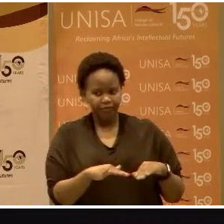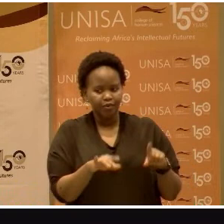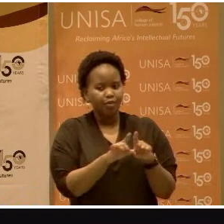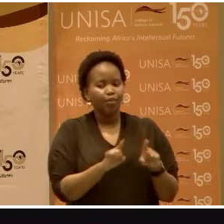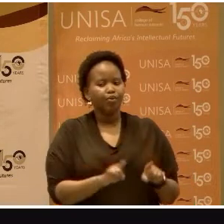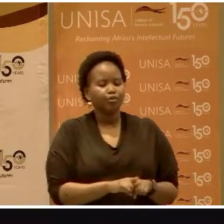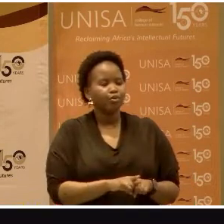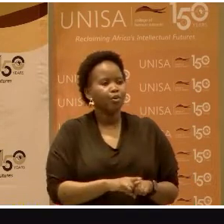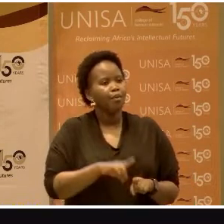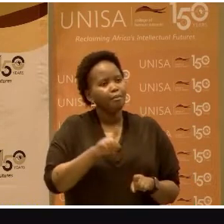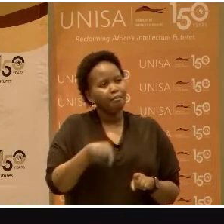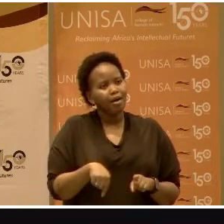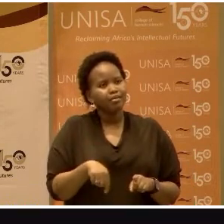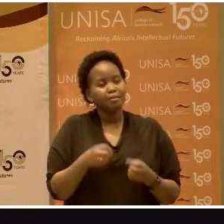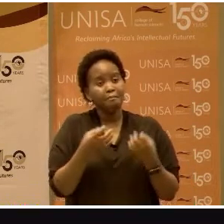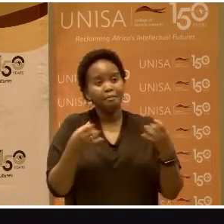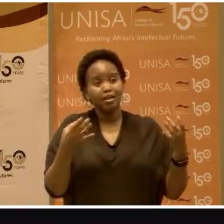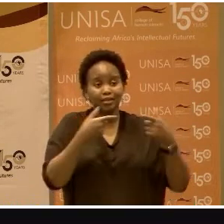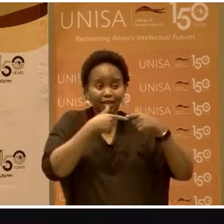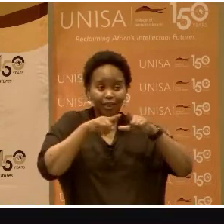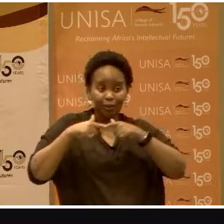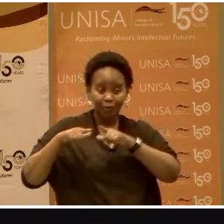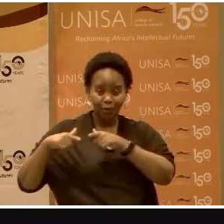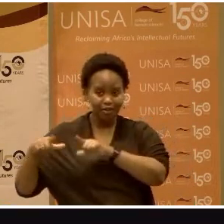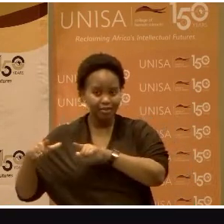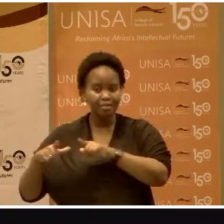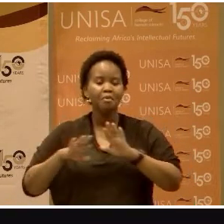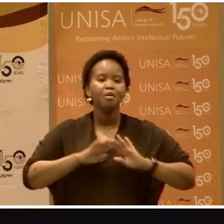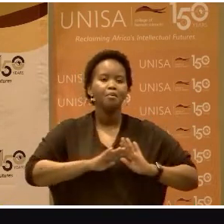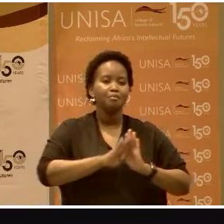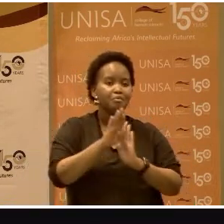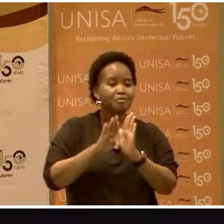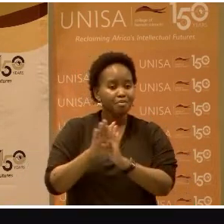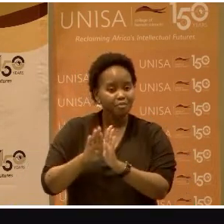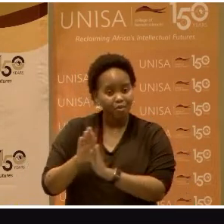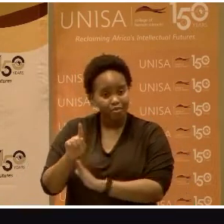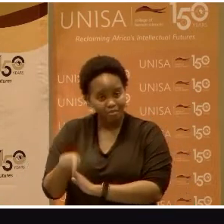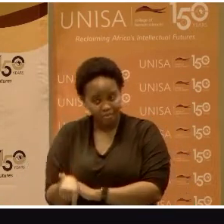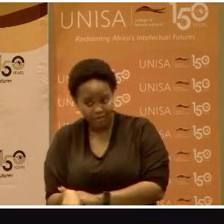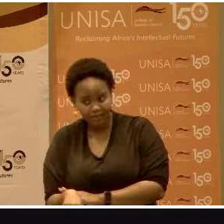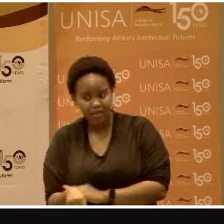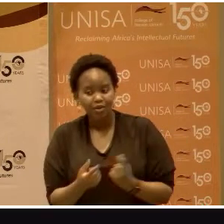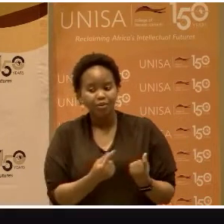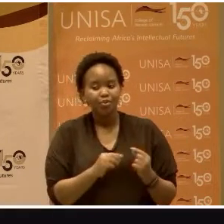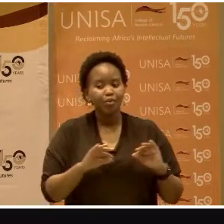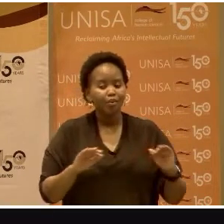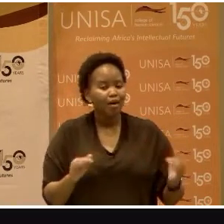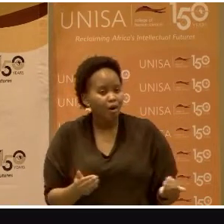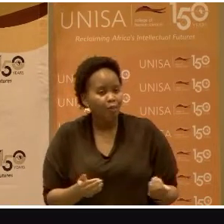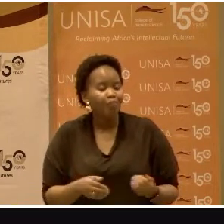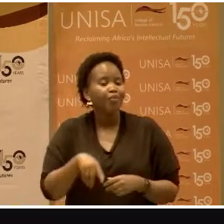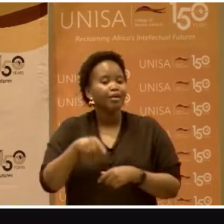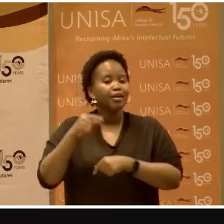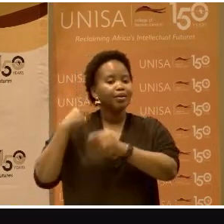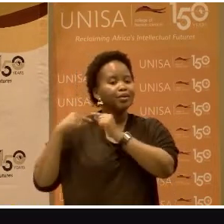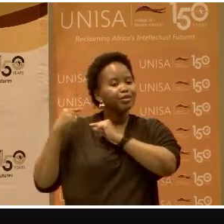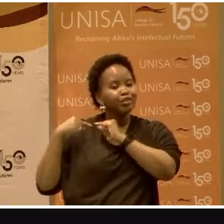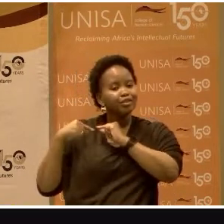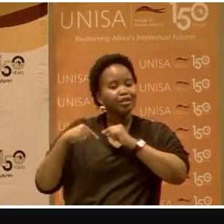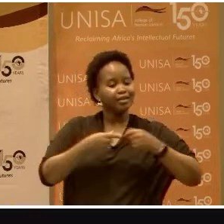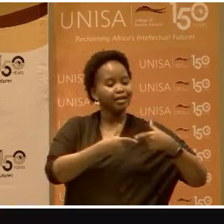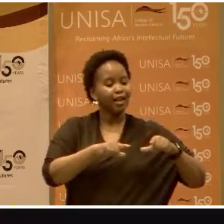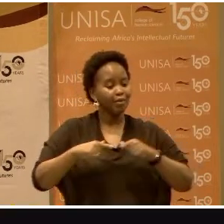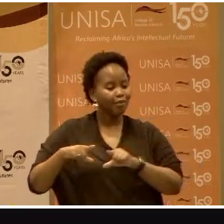for multilingualism in library services by providing resources in multiple indigenous languages, offering language